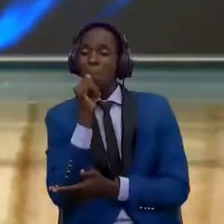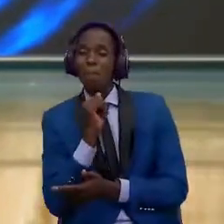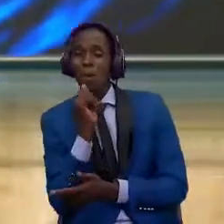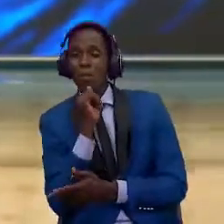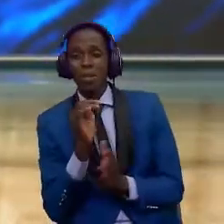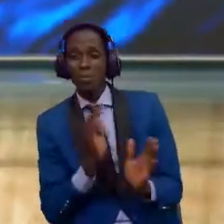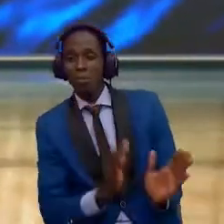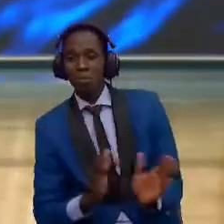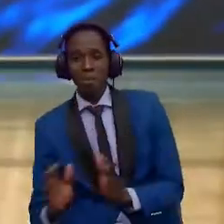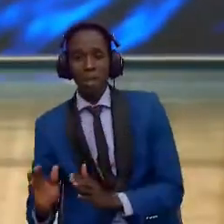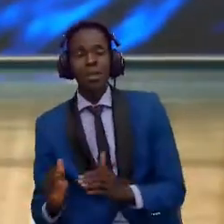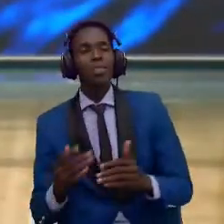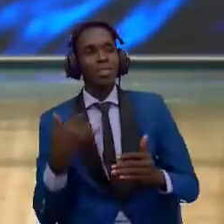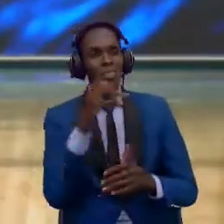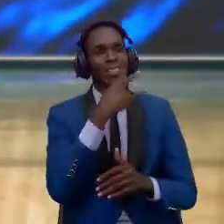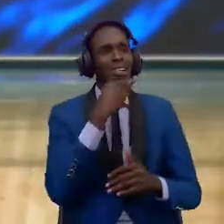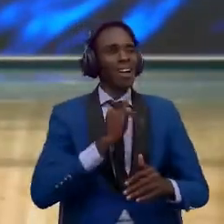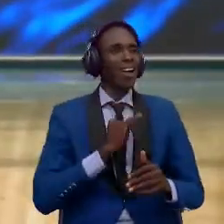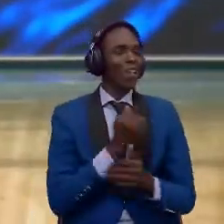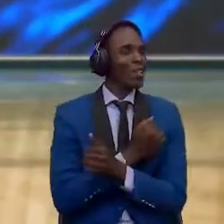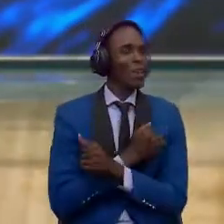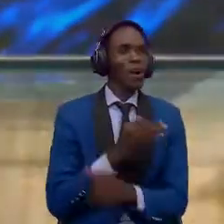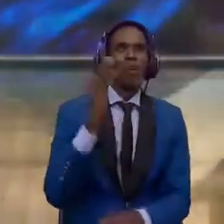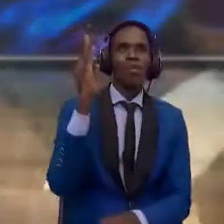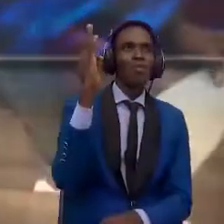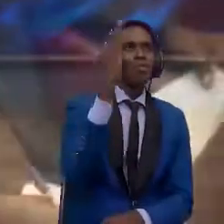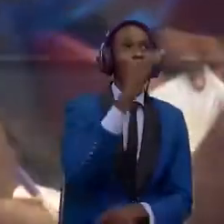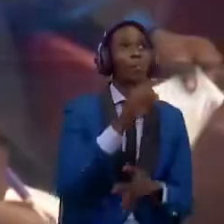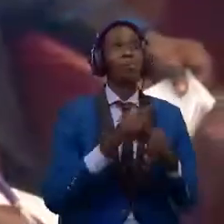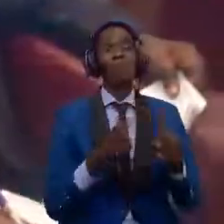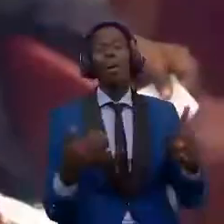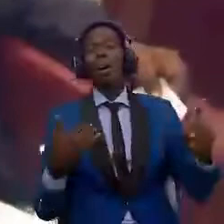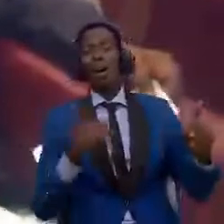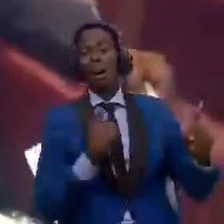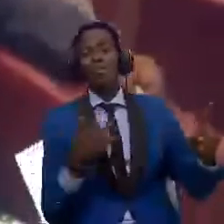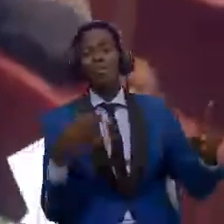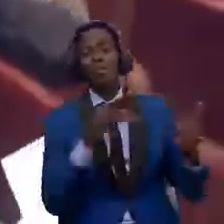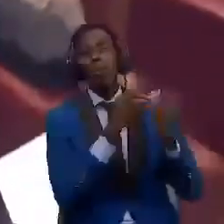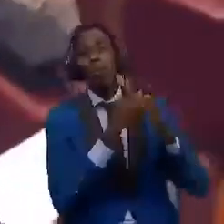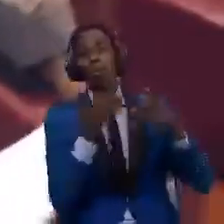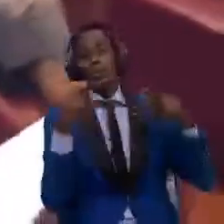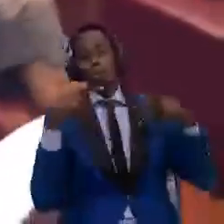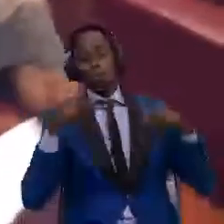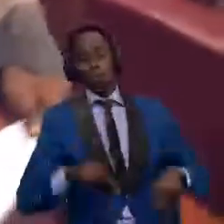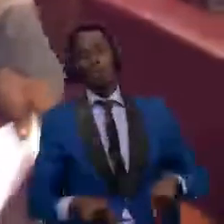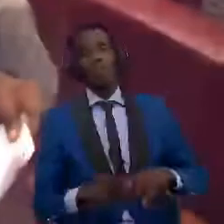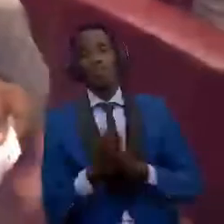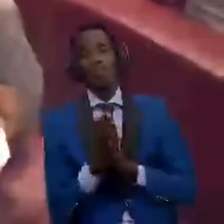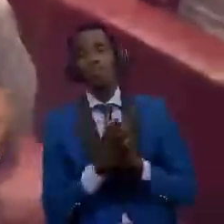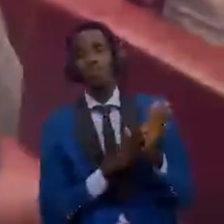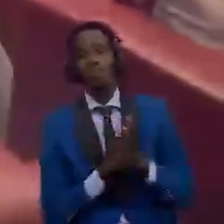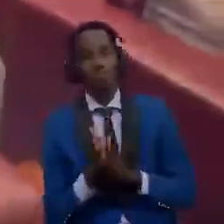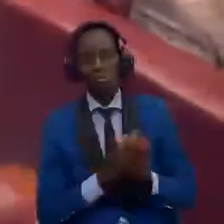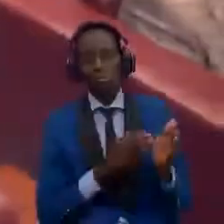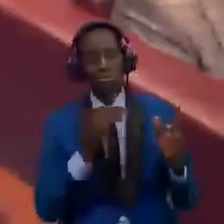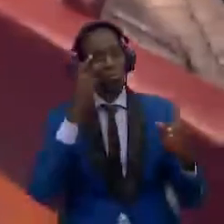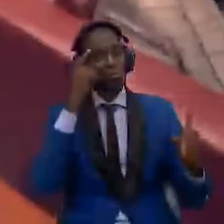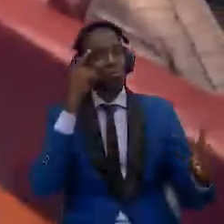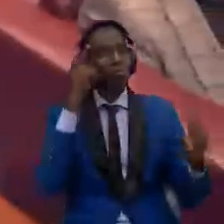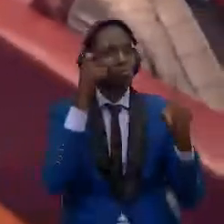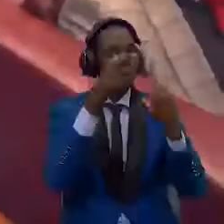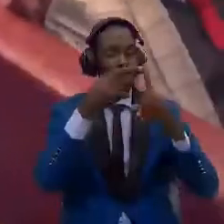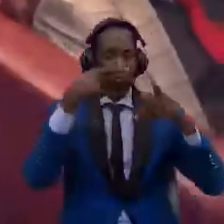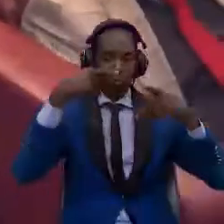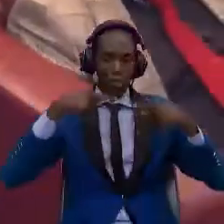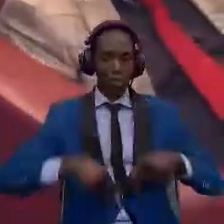are committed to preaching and following Paul the apostle, but they have another kind of a goal, another kind